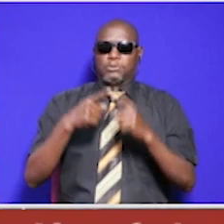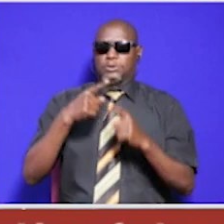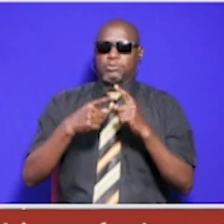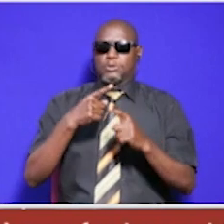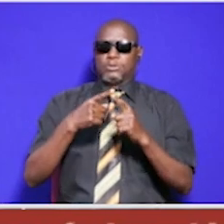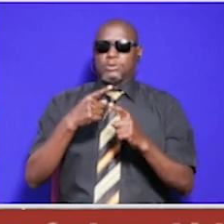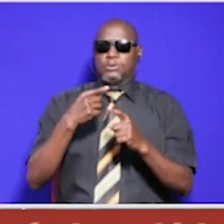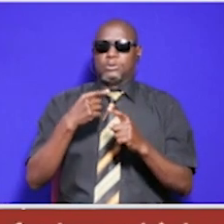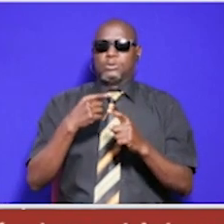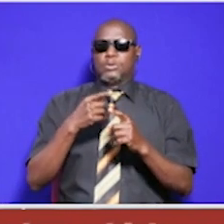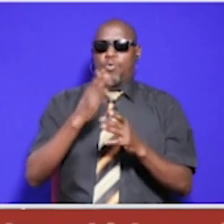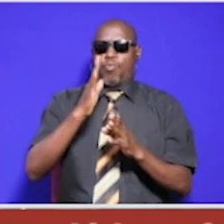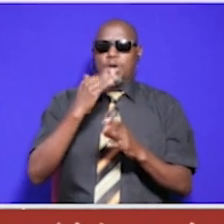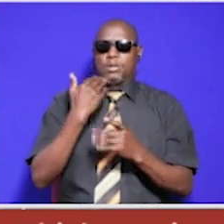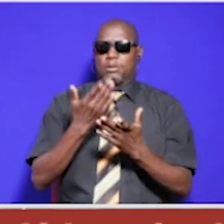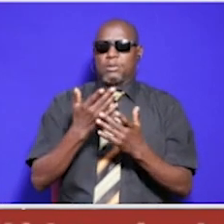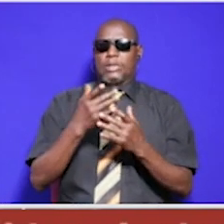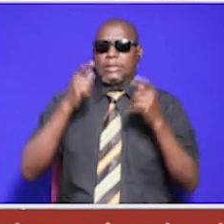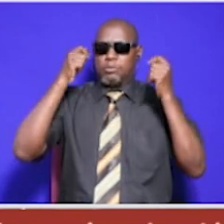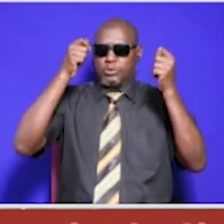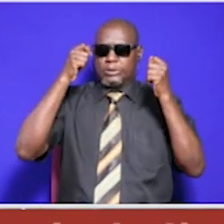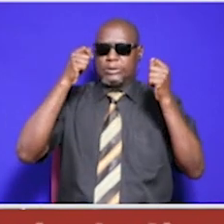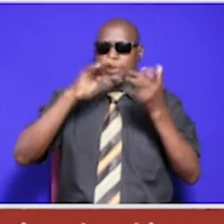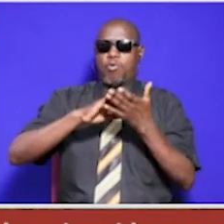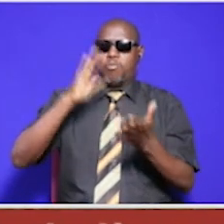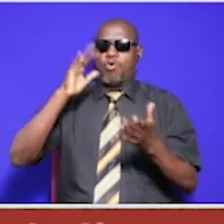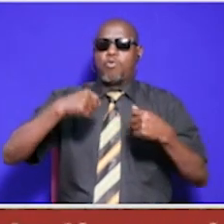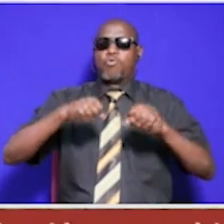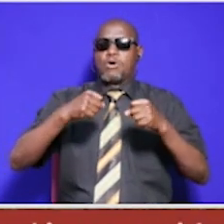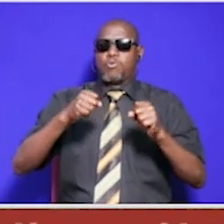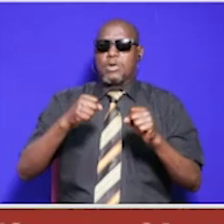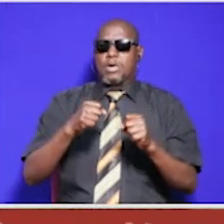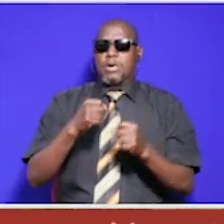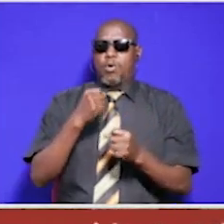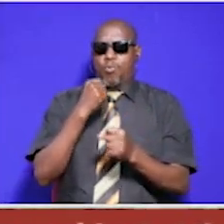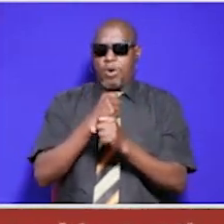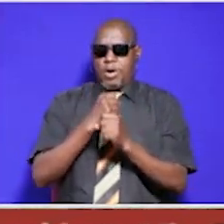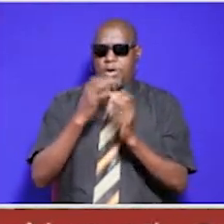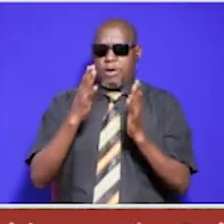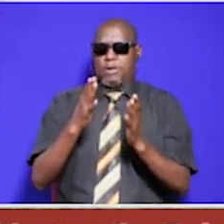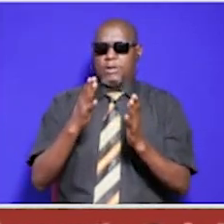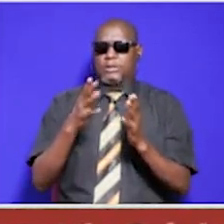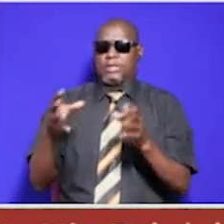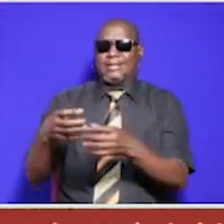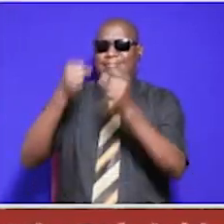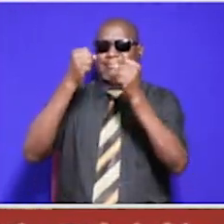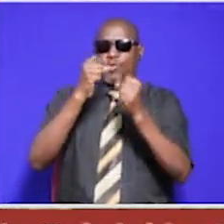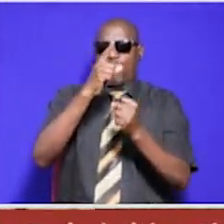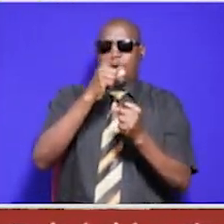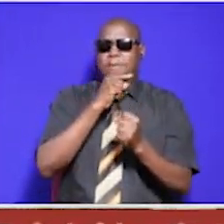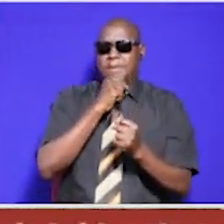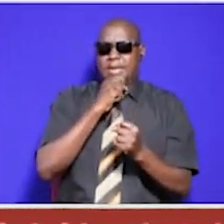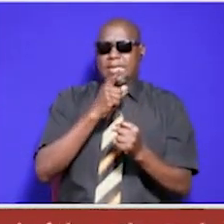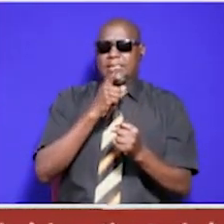Town. The demonstrators, most of whom were border operators, had nabbed a middle-aged man whom they alleged